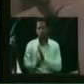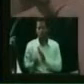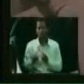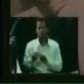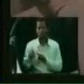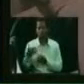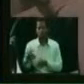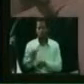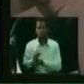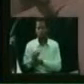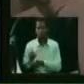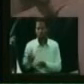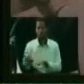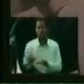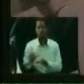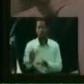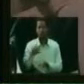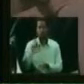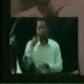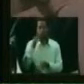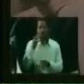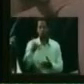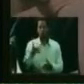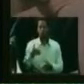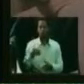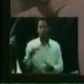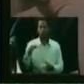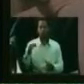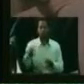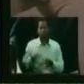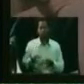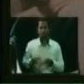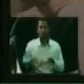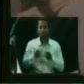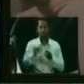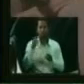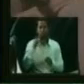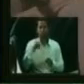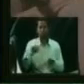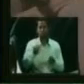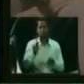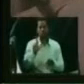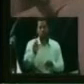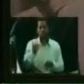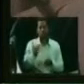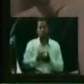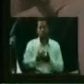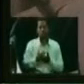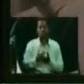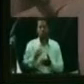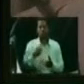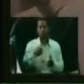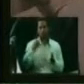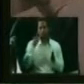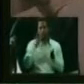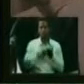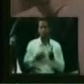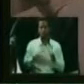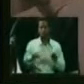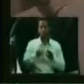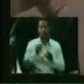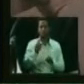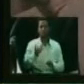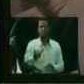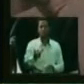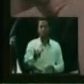do has been valuable to the Knox County Schools. She's been able to work with our operational areas to identify key performance indicators to ensure